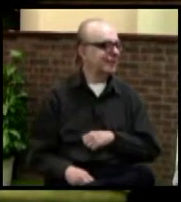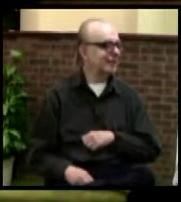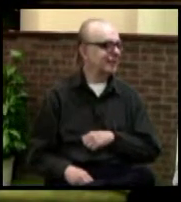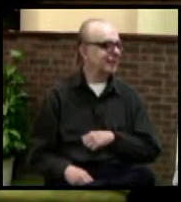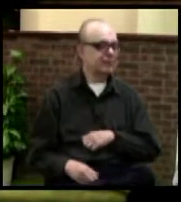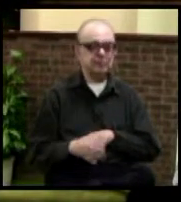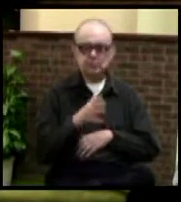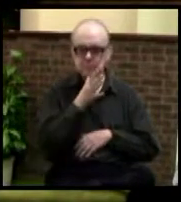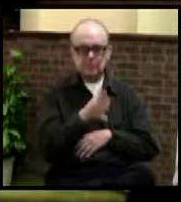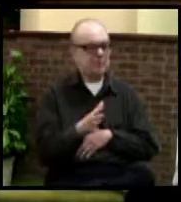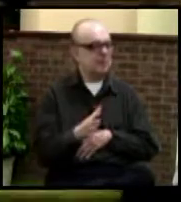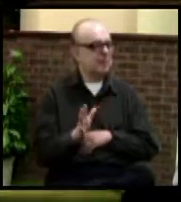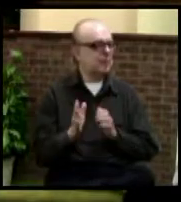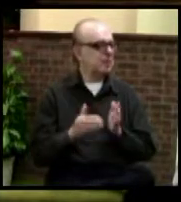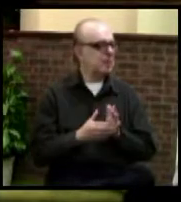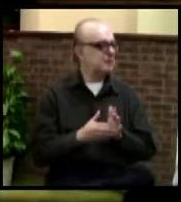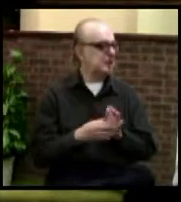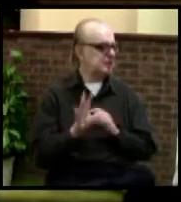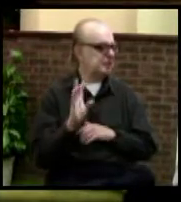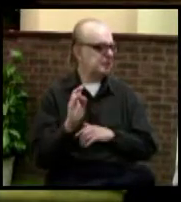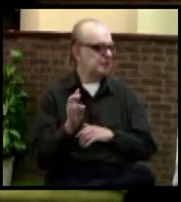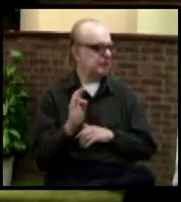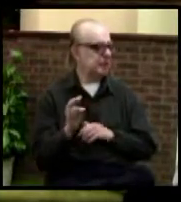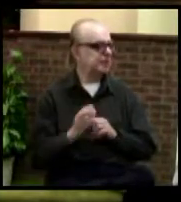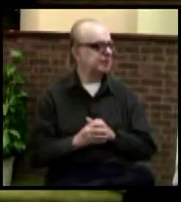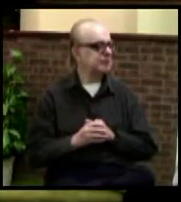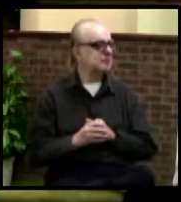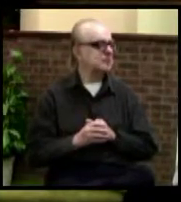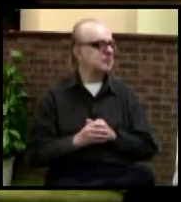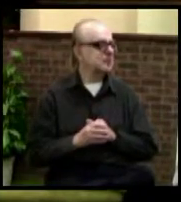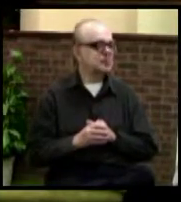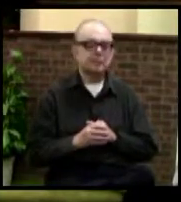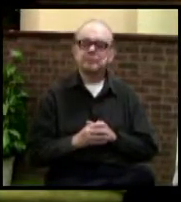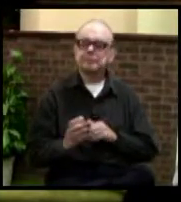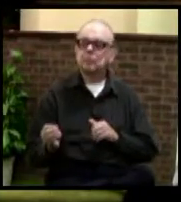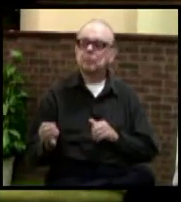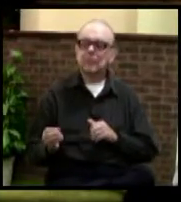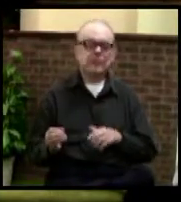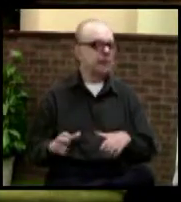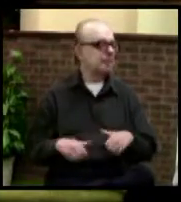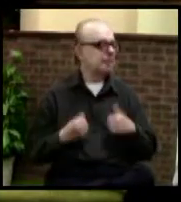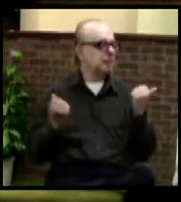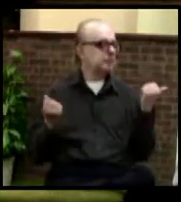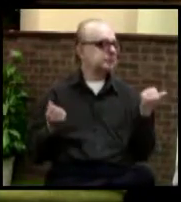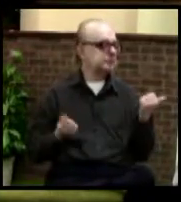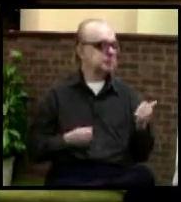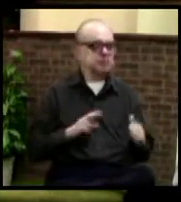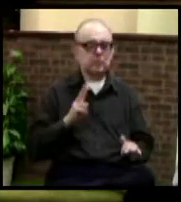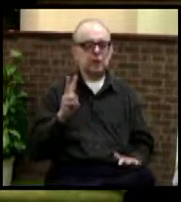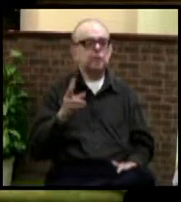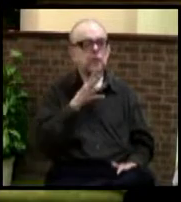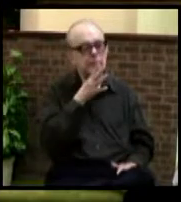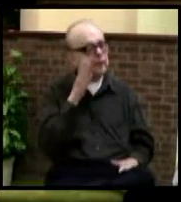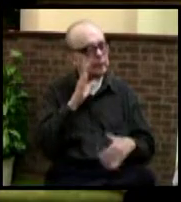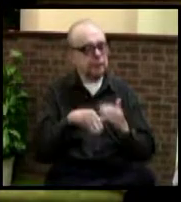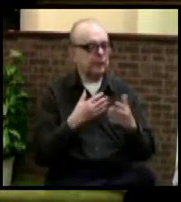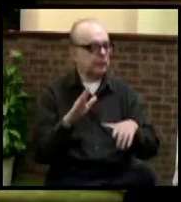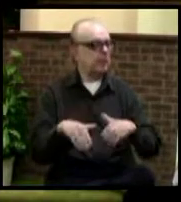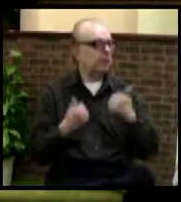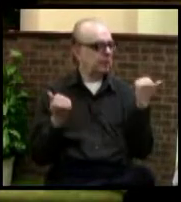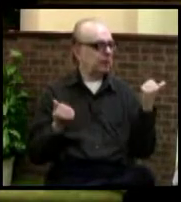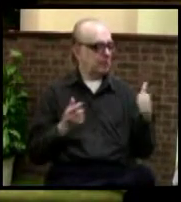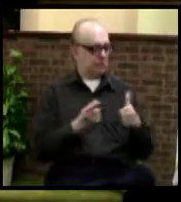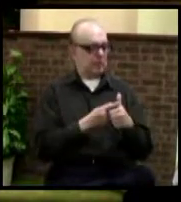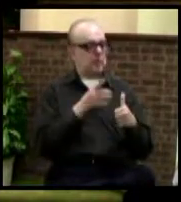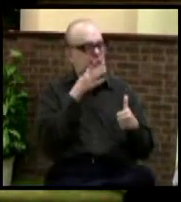Granny Parker was in her mid-70s. And she had lived on just two farms her whole life. One was